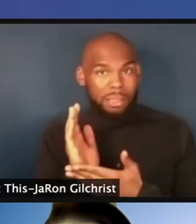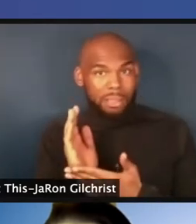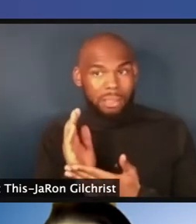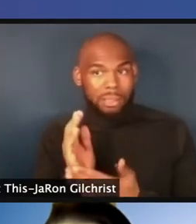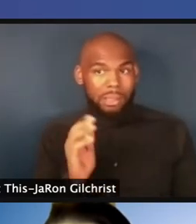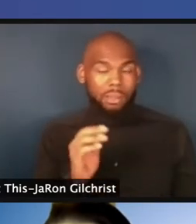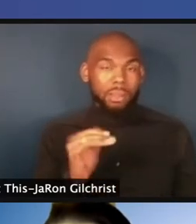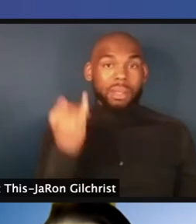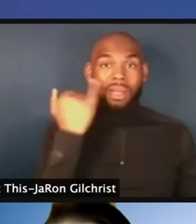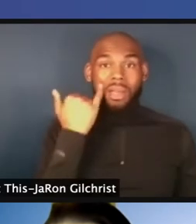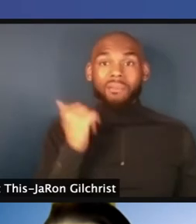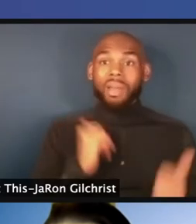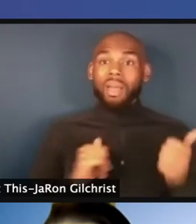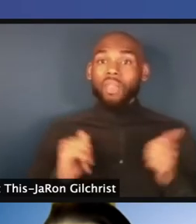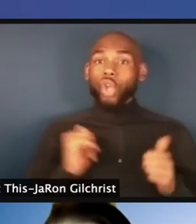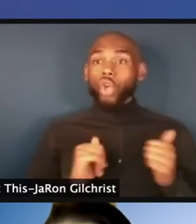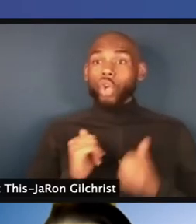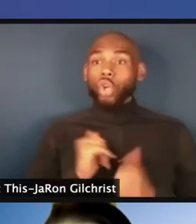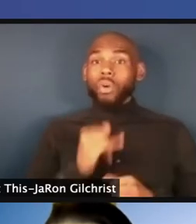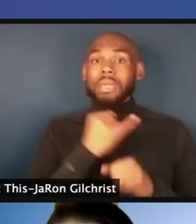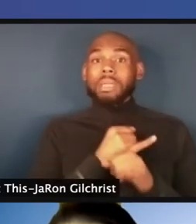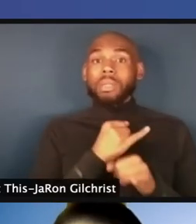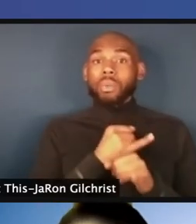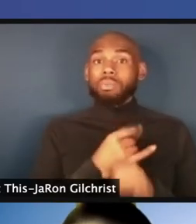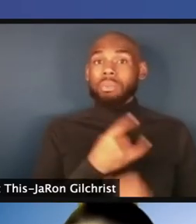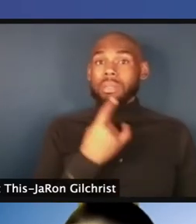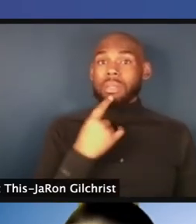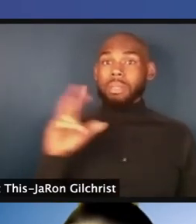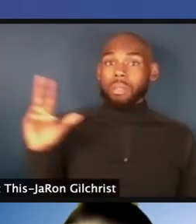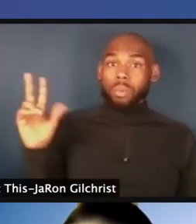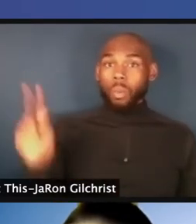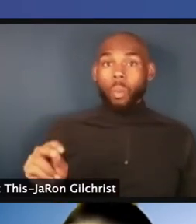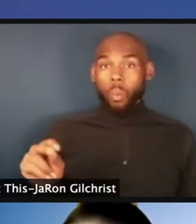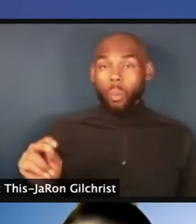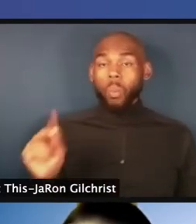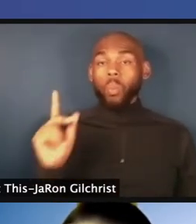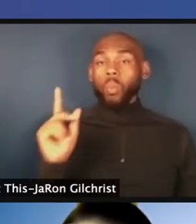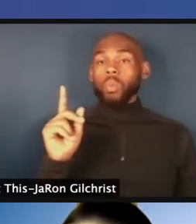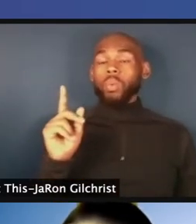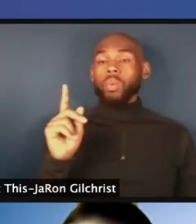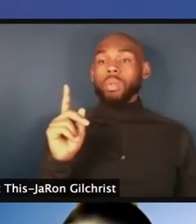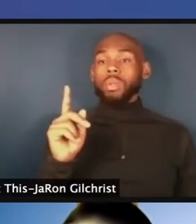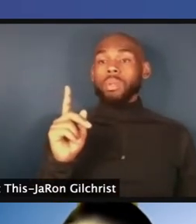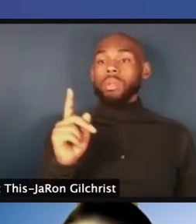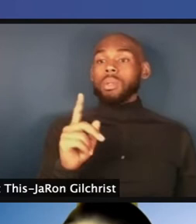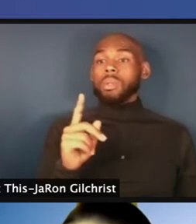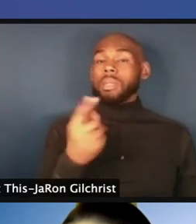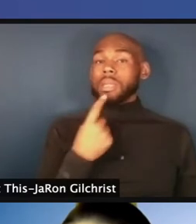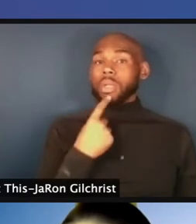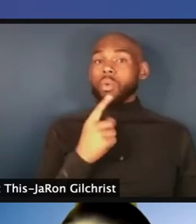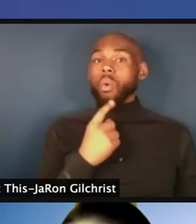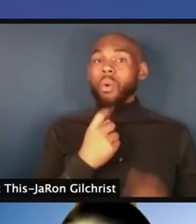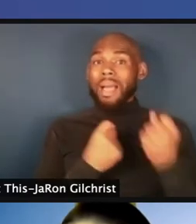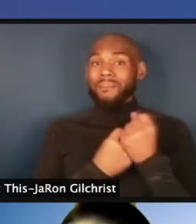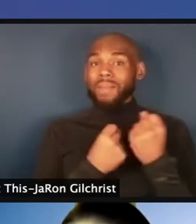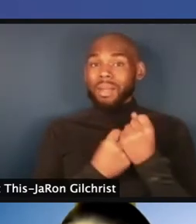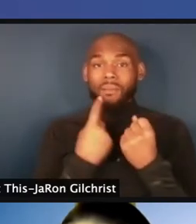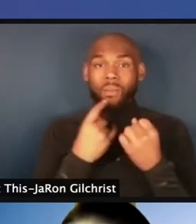if a theater, an institution says no to these things that you're advocating for as an individual